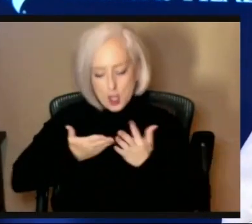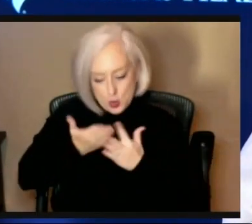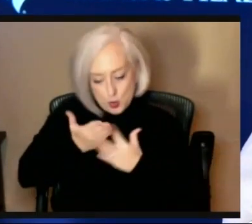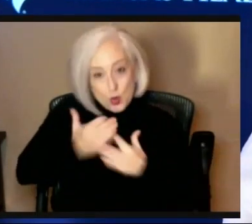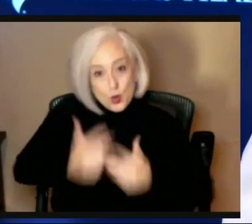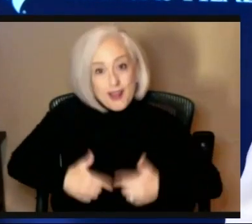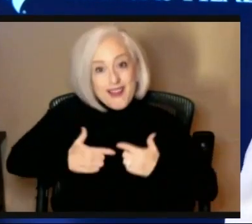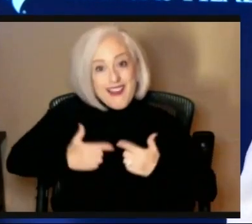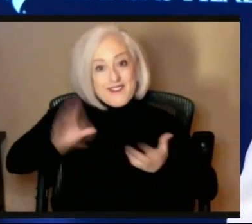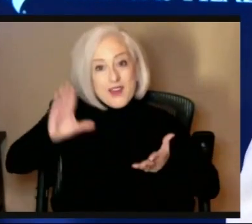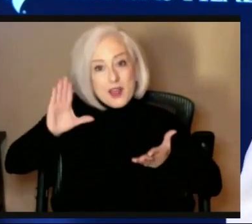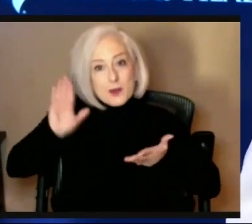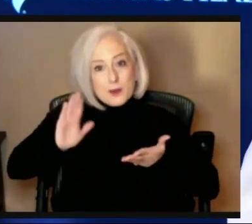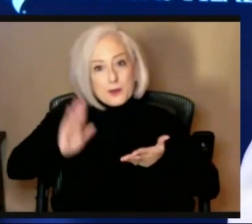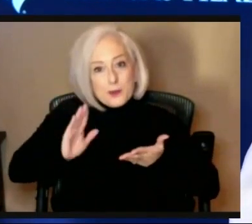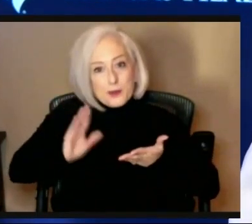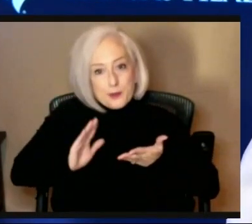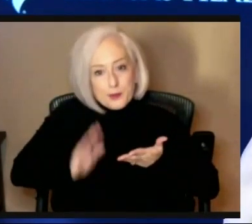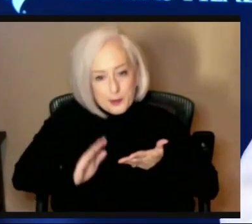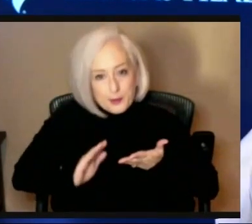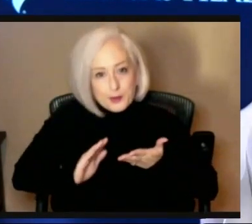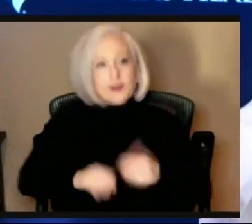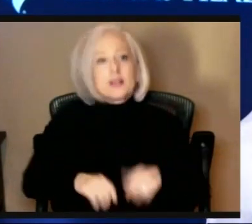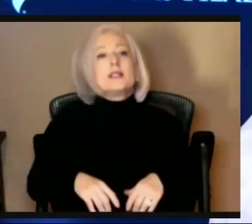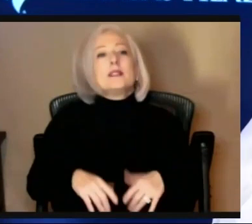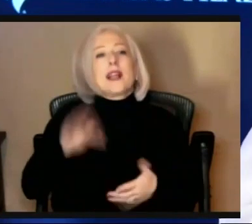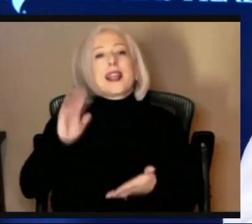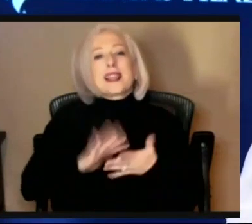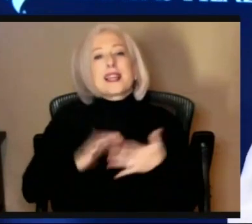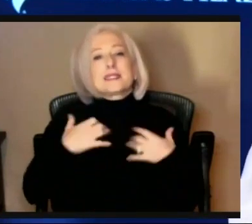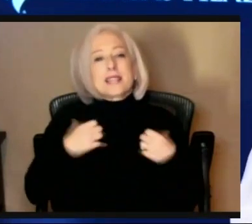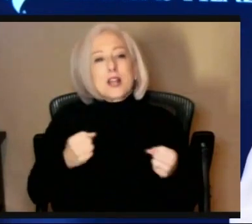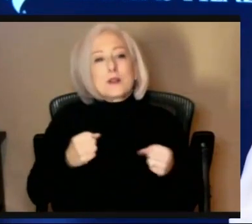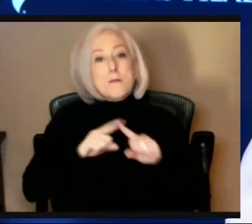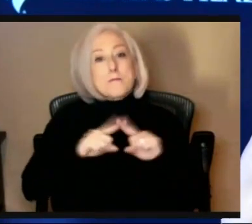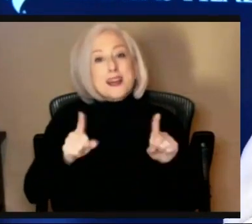you hit the accelerator on the rate of descent.